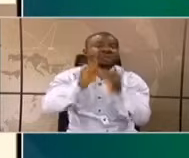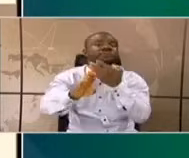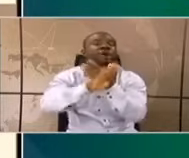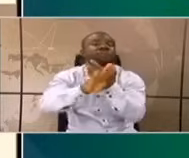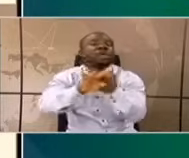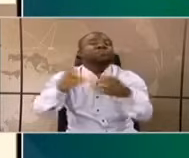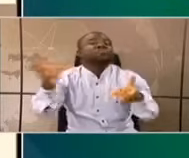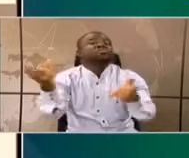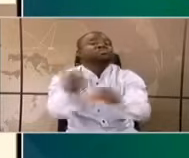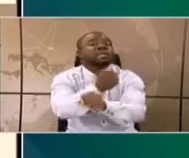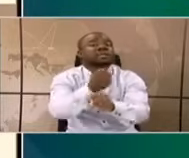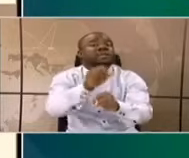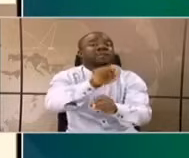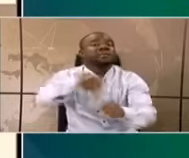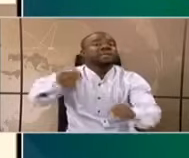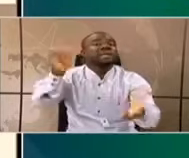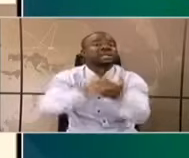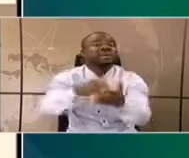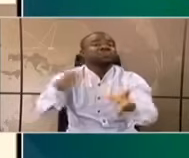I'm telling you today.